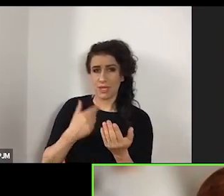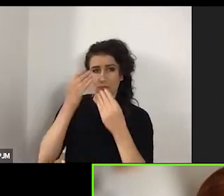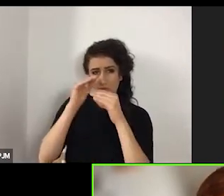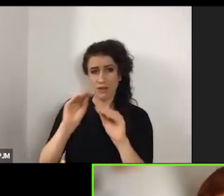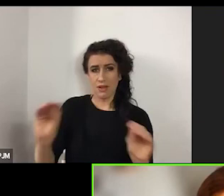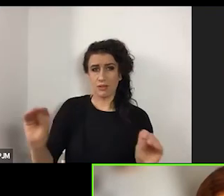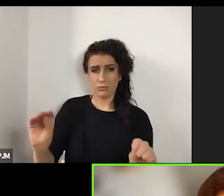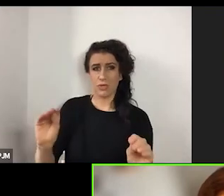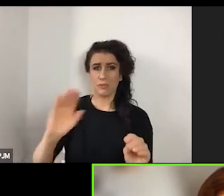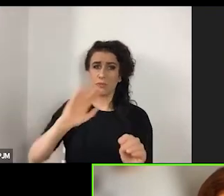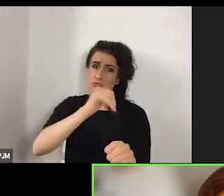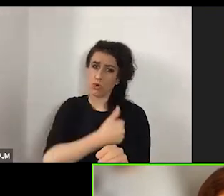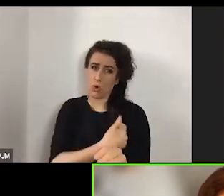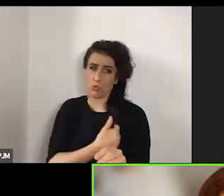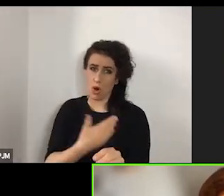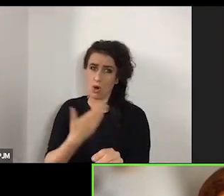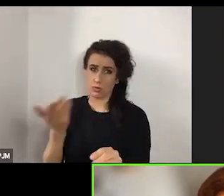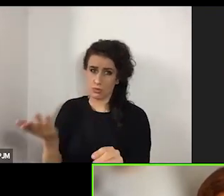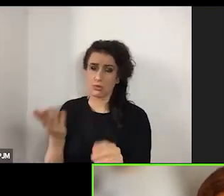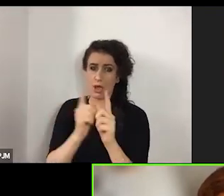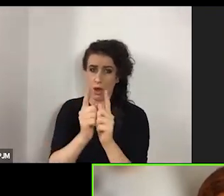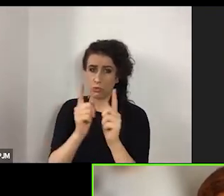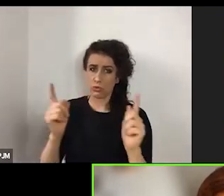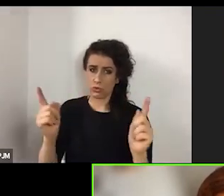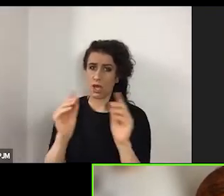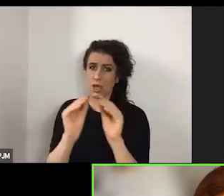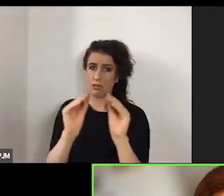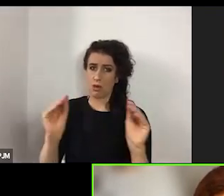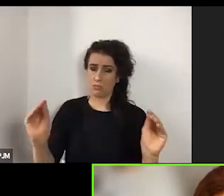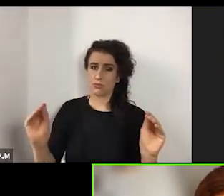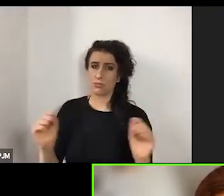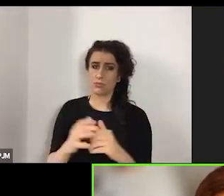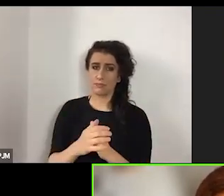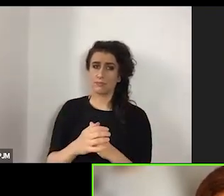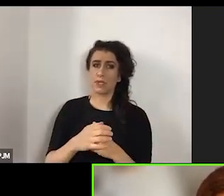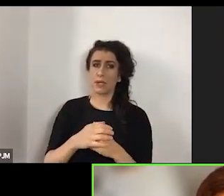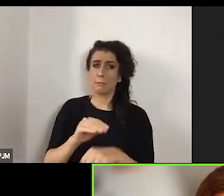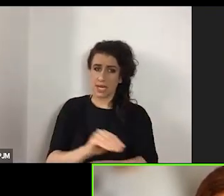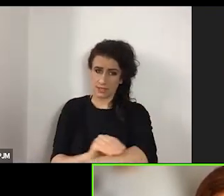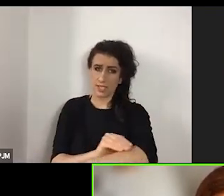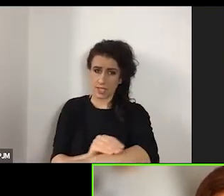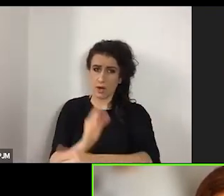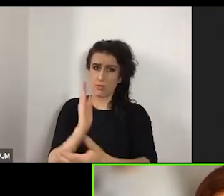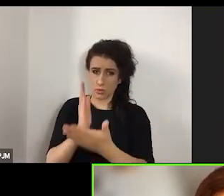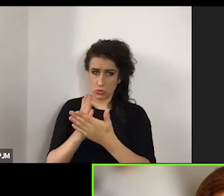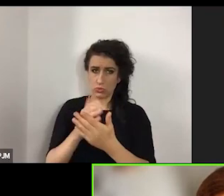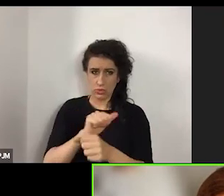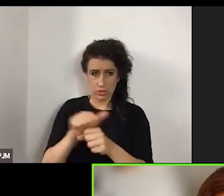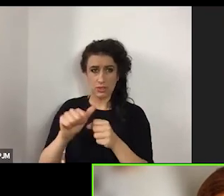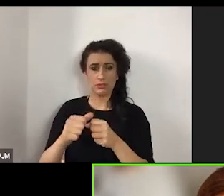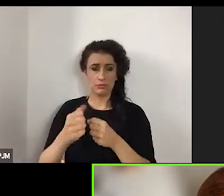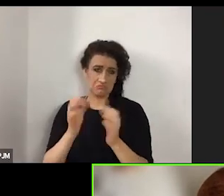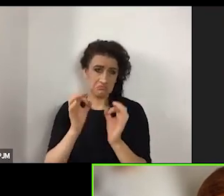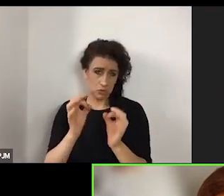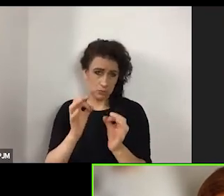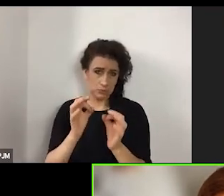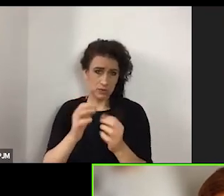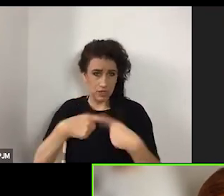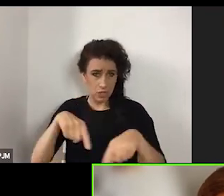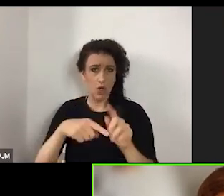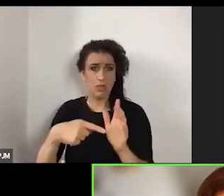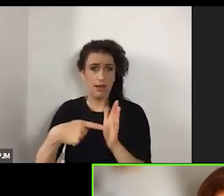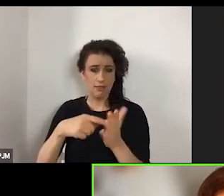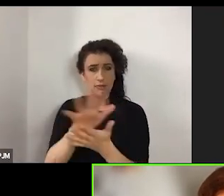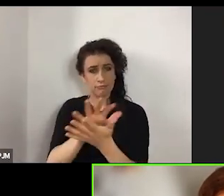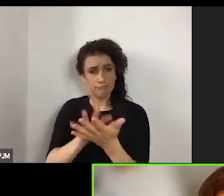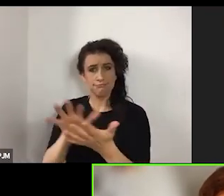material. Actually, that's one of my goals for the next 3 years, like to be able to create a